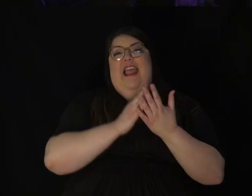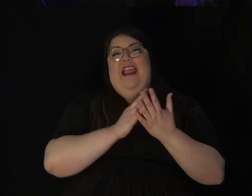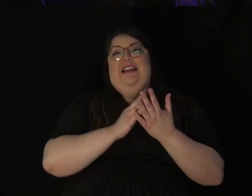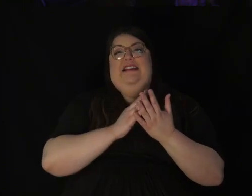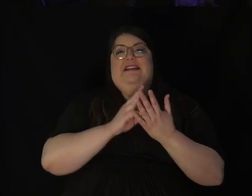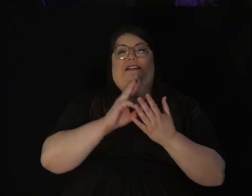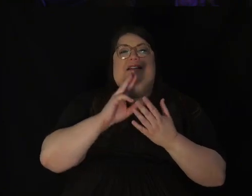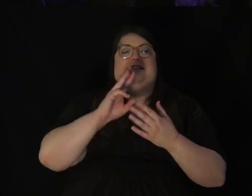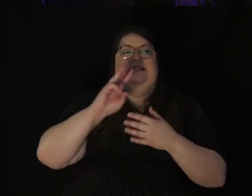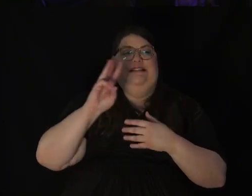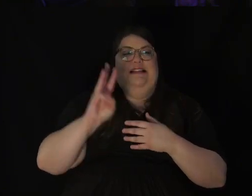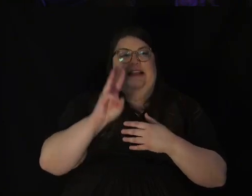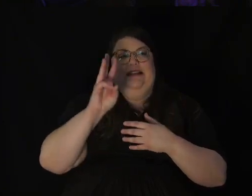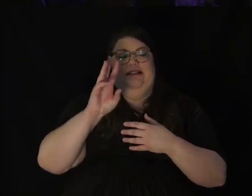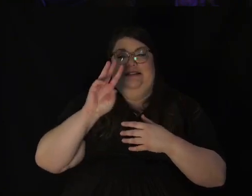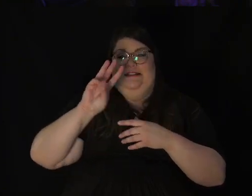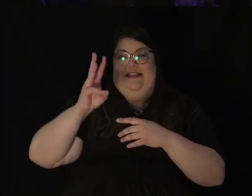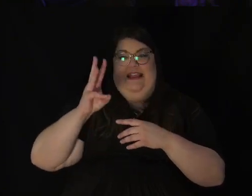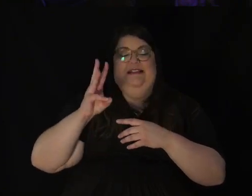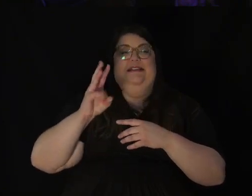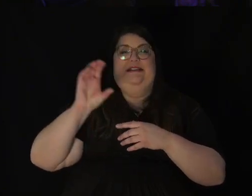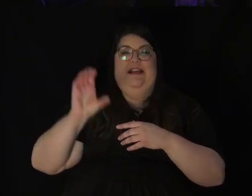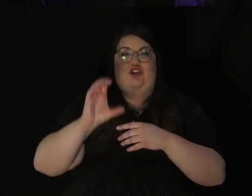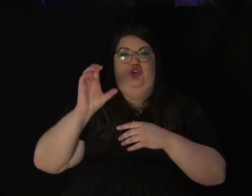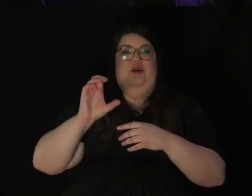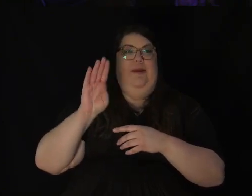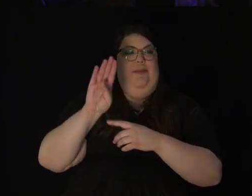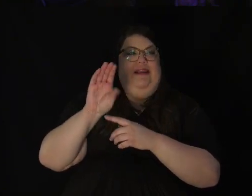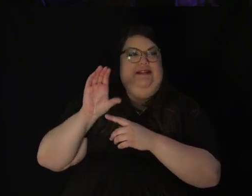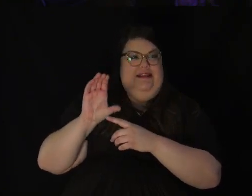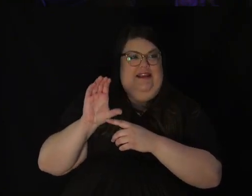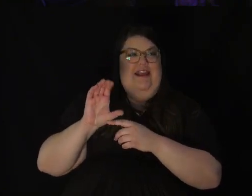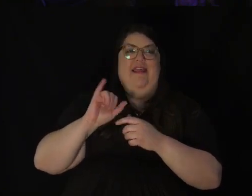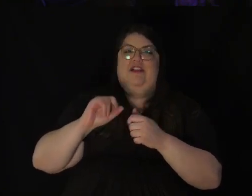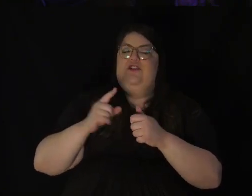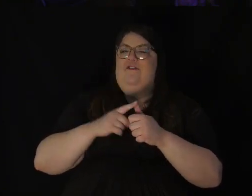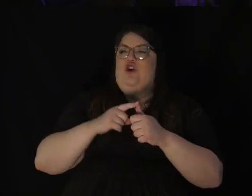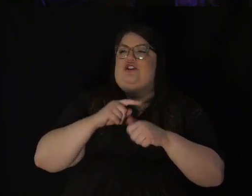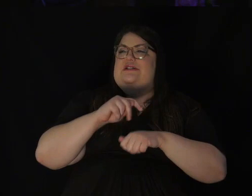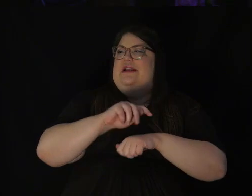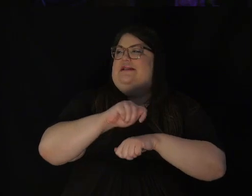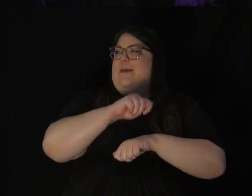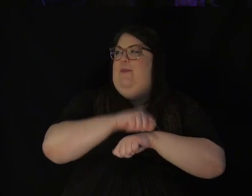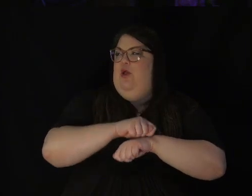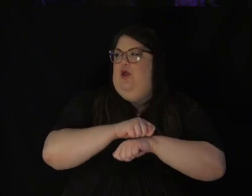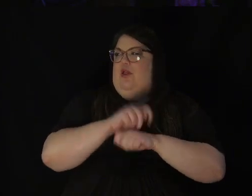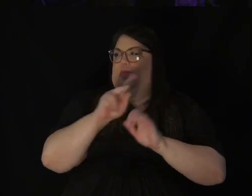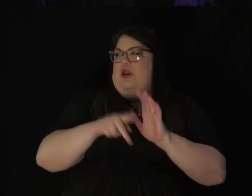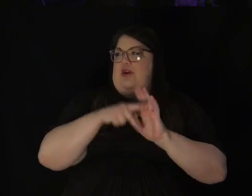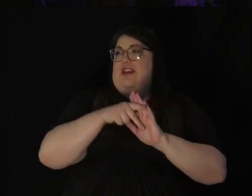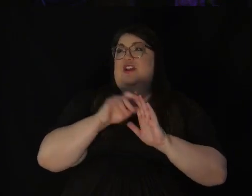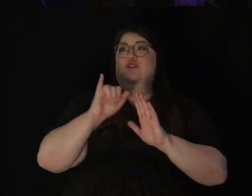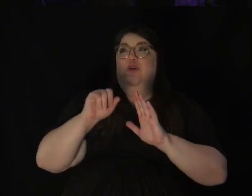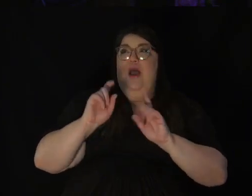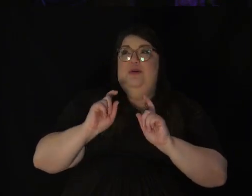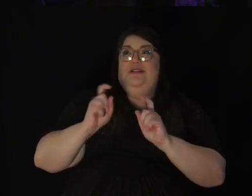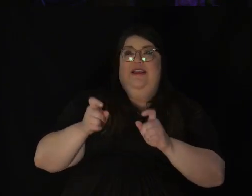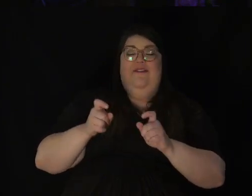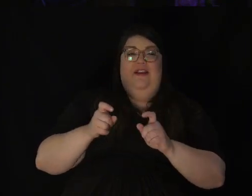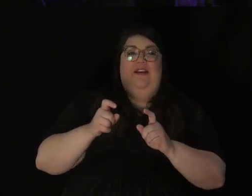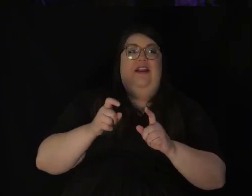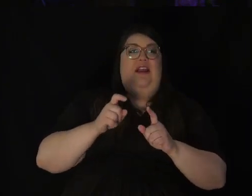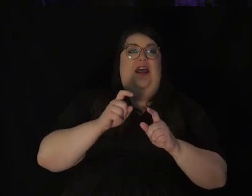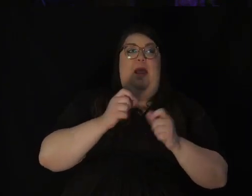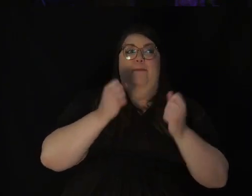BC, which was the first temple period. So this was given thousands of years before that and